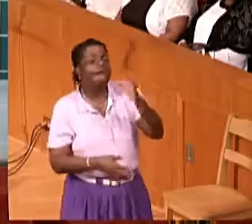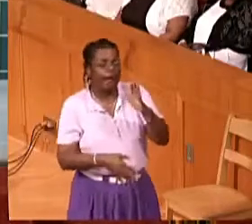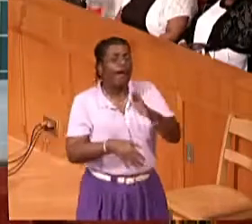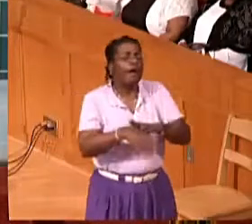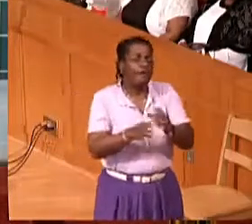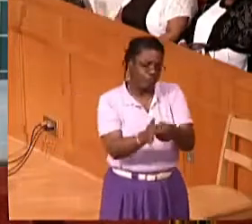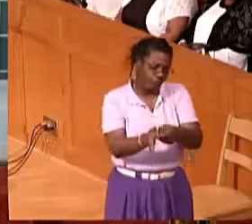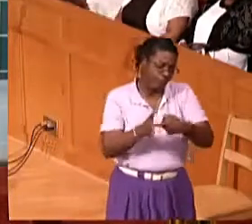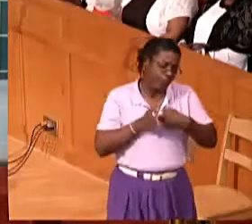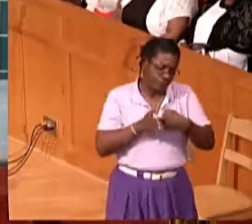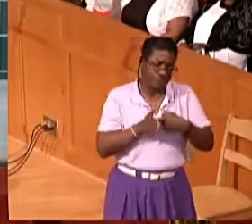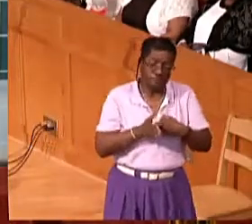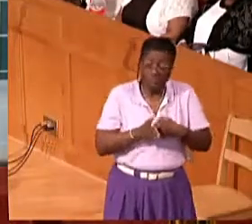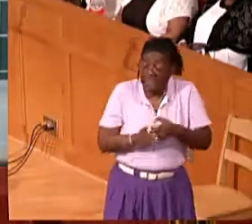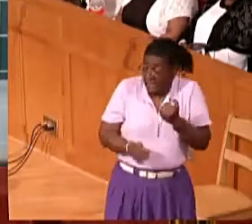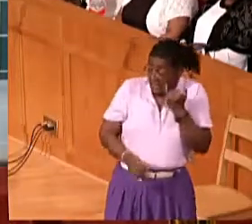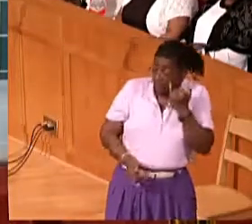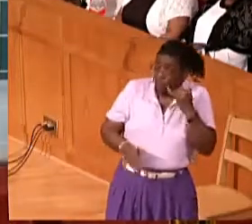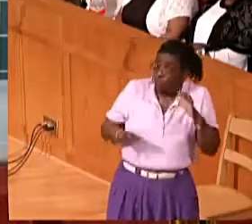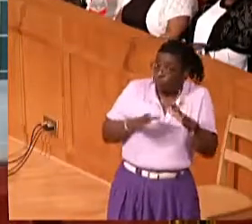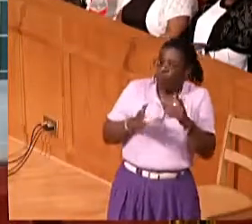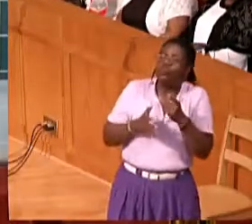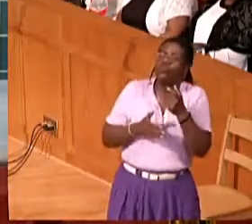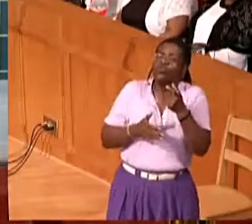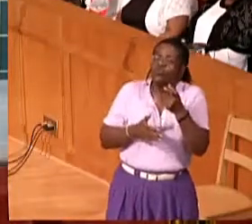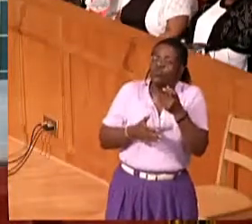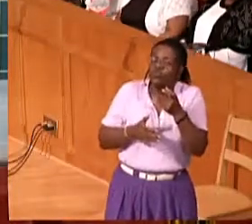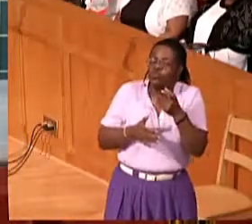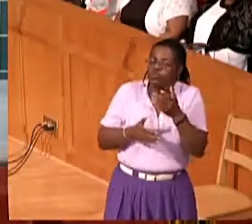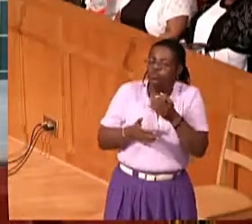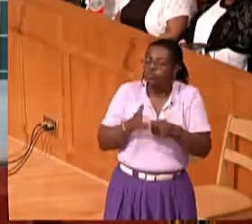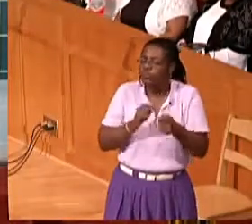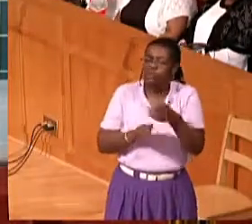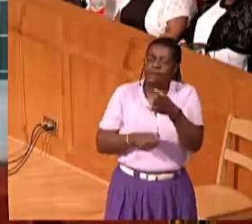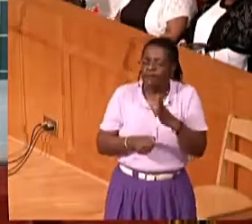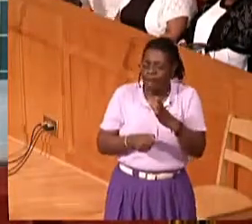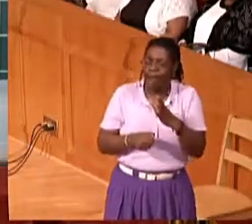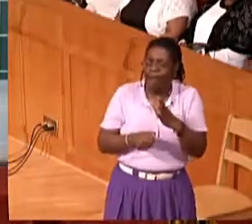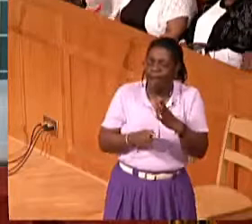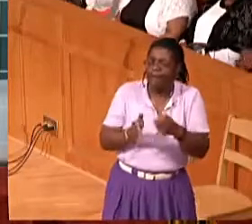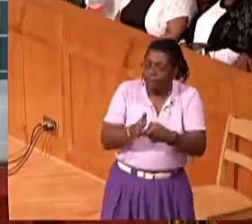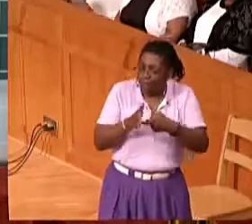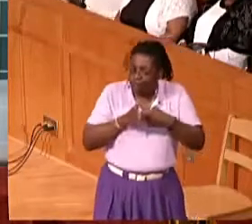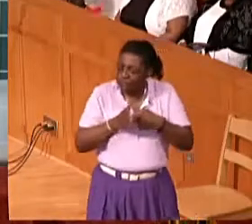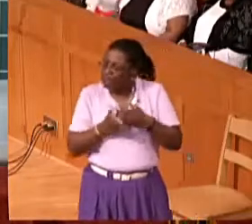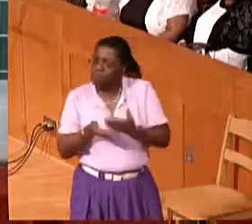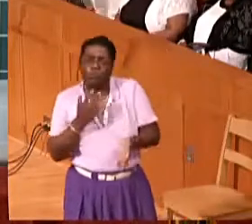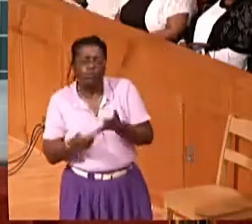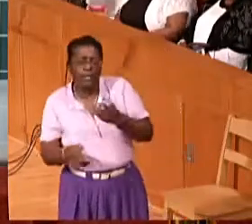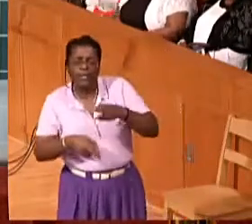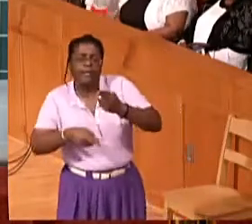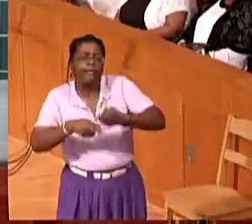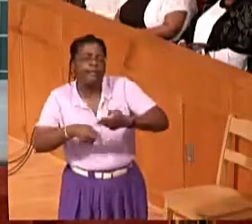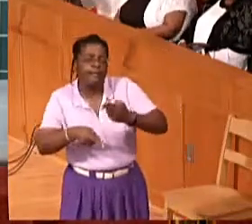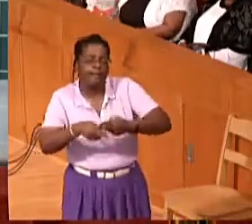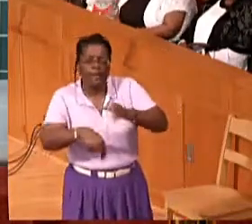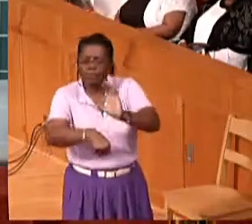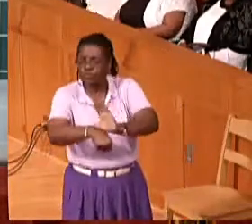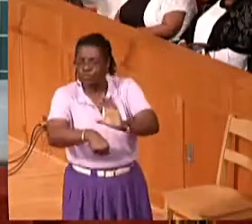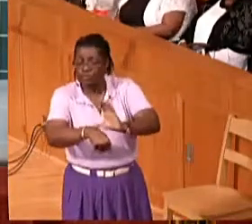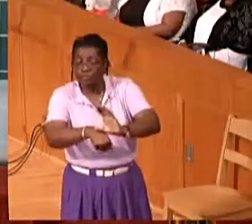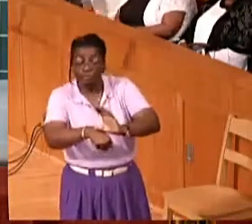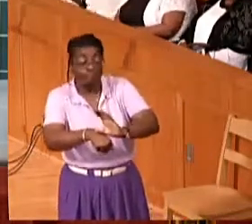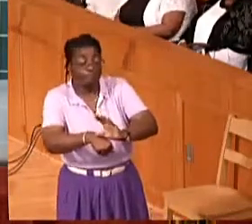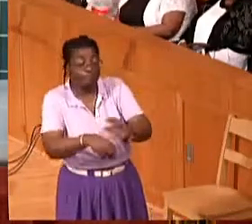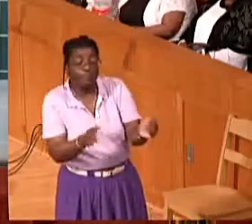you do what God said do, then it does not matter what you call yourself. Too often folk in